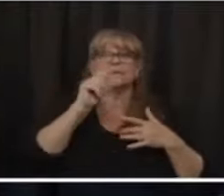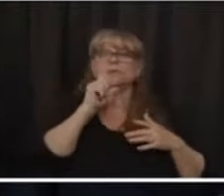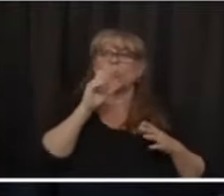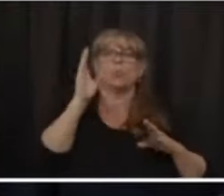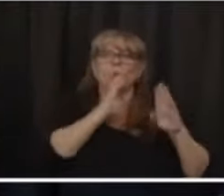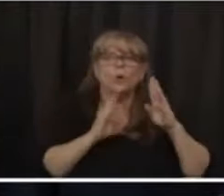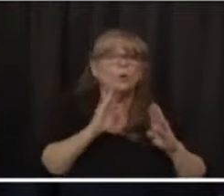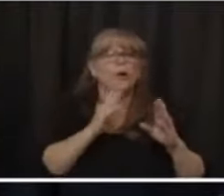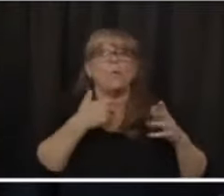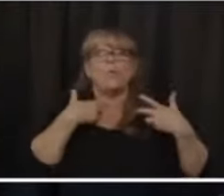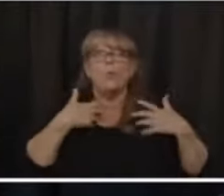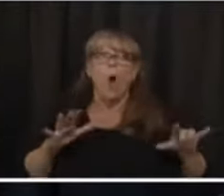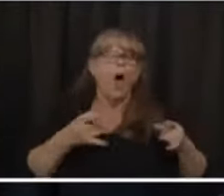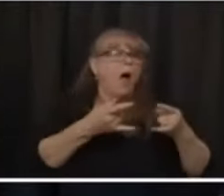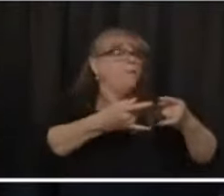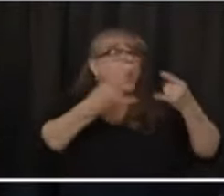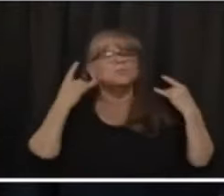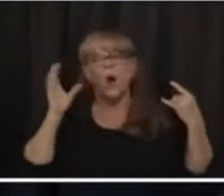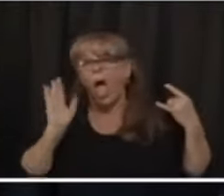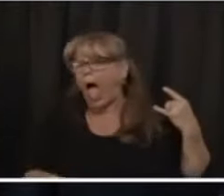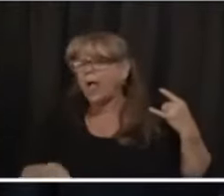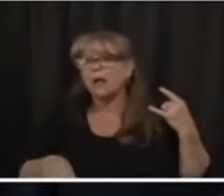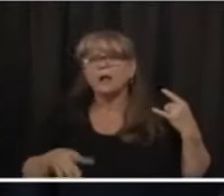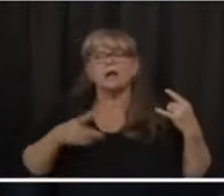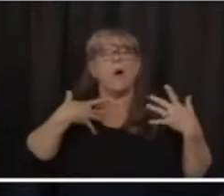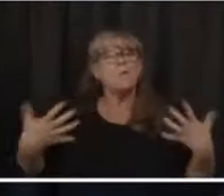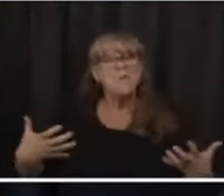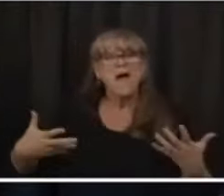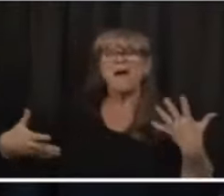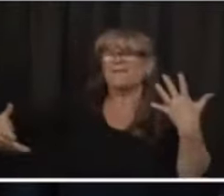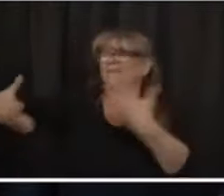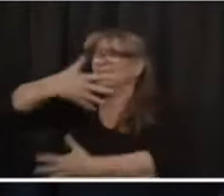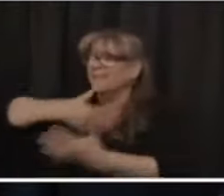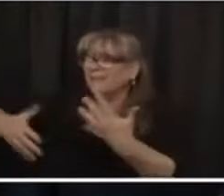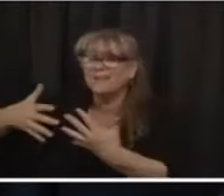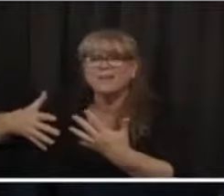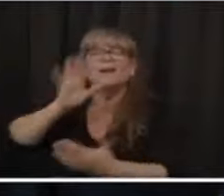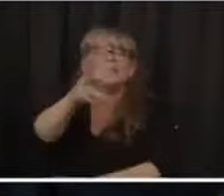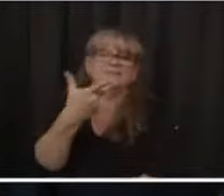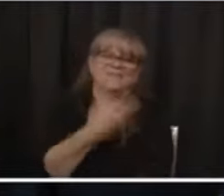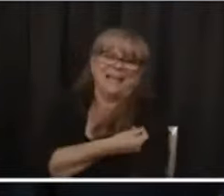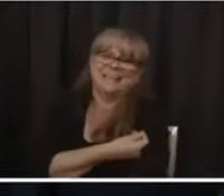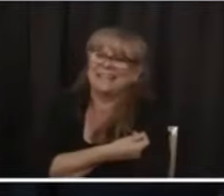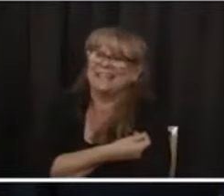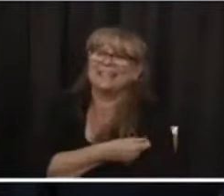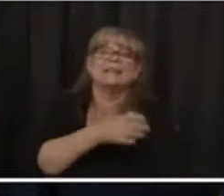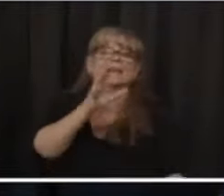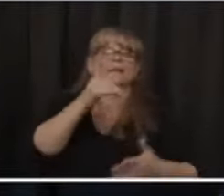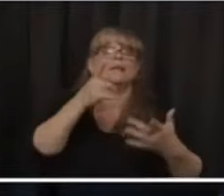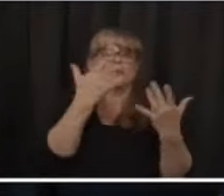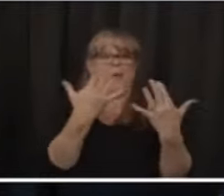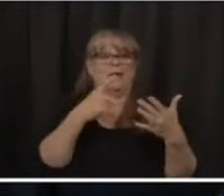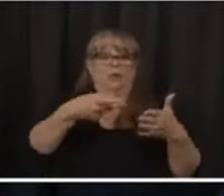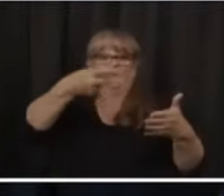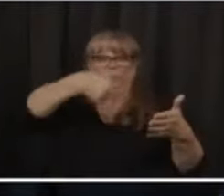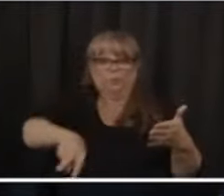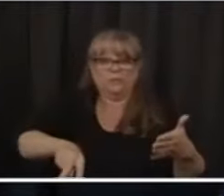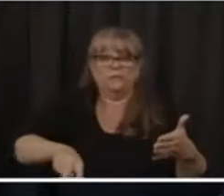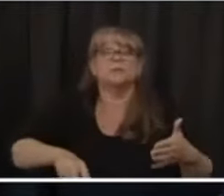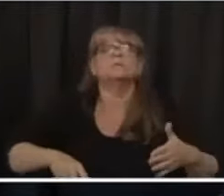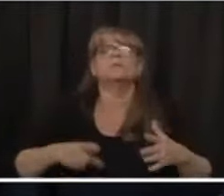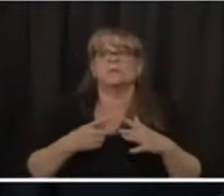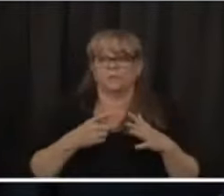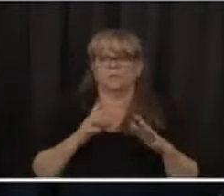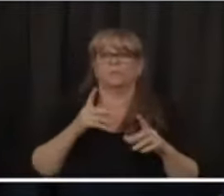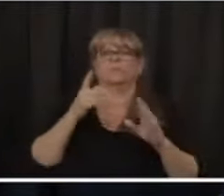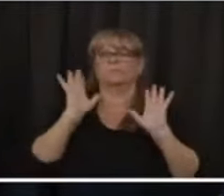and avoiding social gatherings once you are fully vaccinated. 2 weeks after the second dose of Pfizer or Moderna, 2 weeks after the first and only